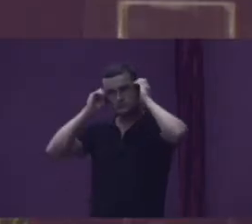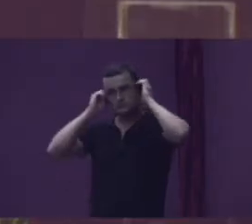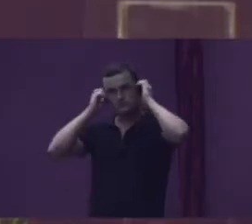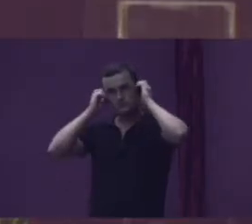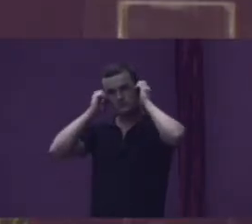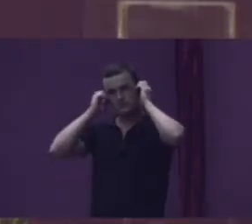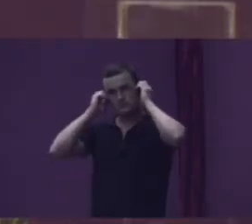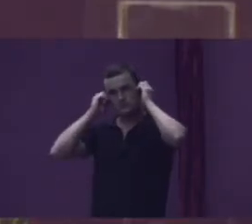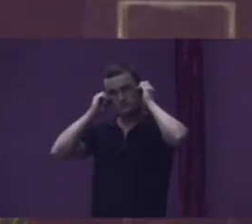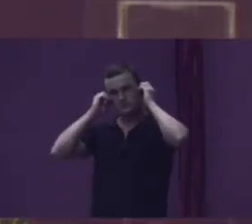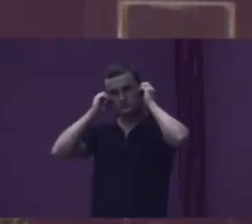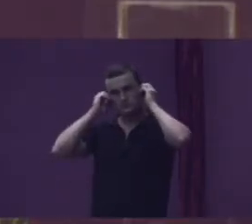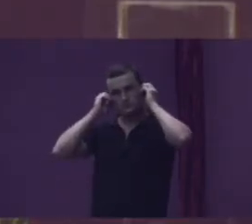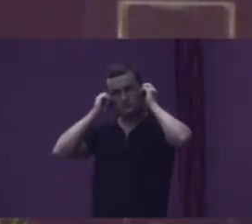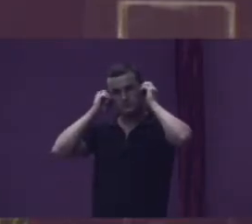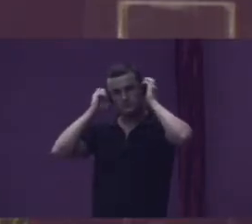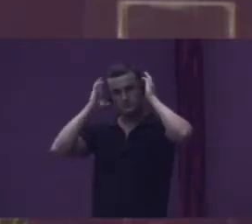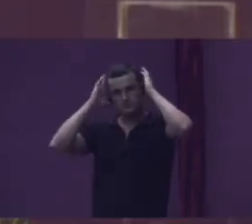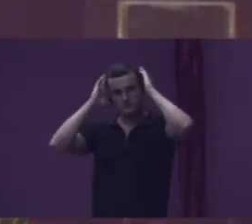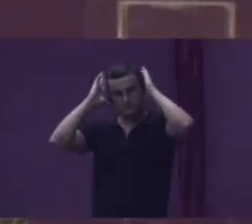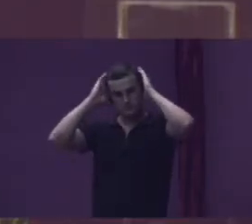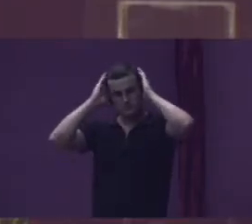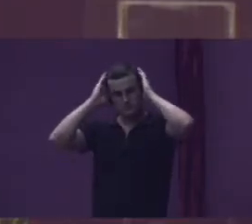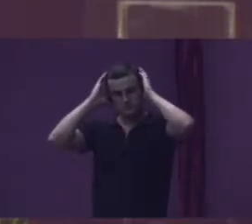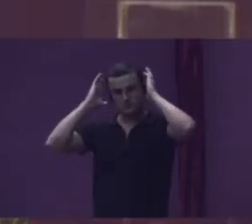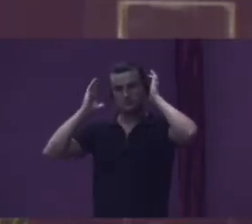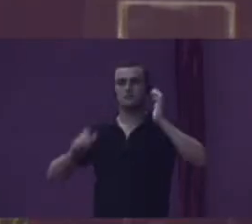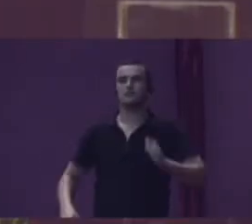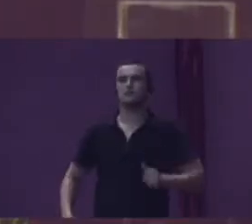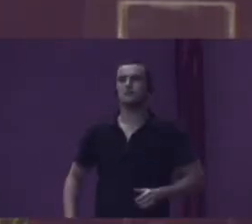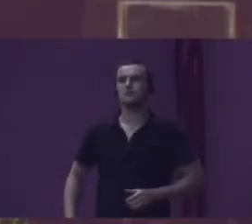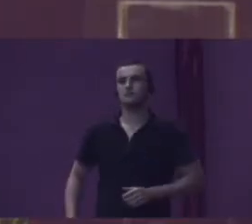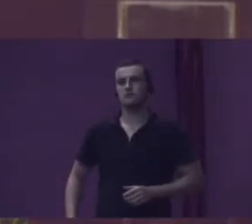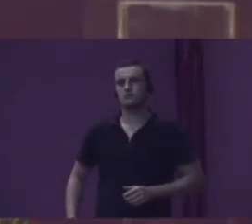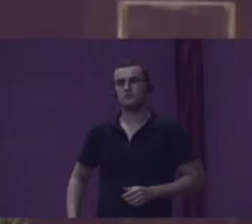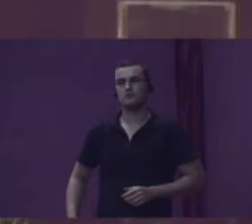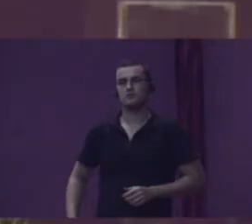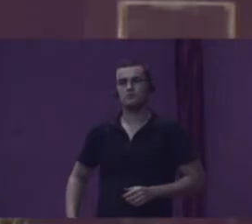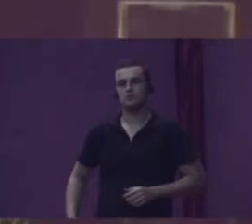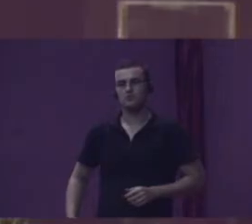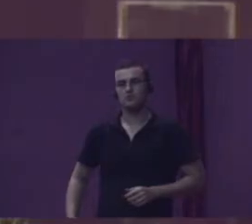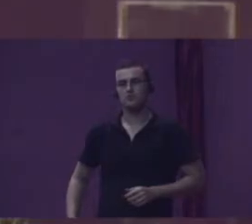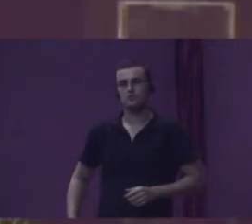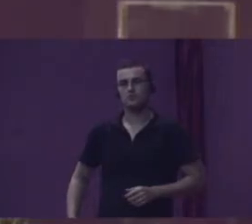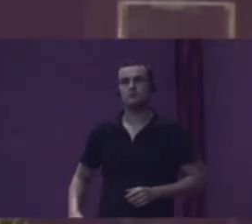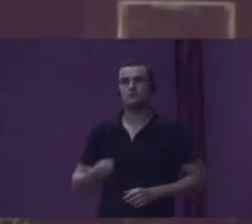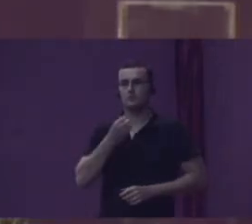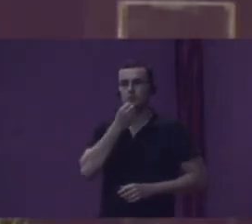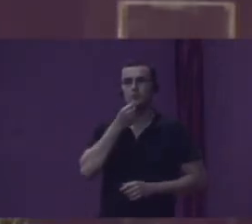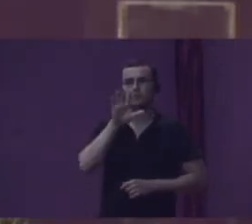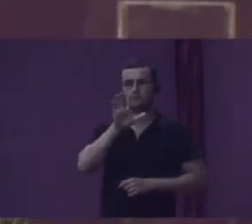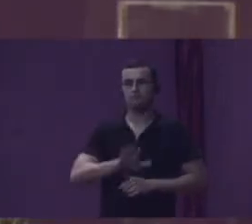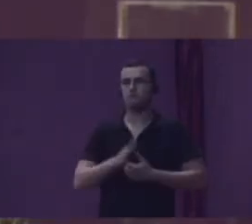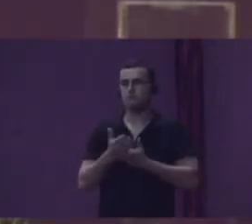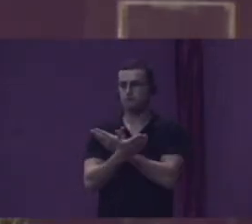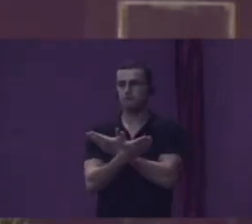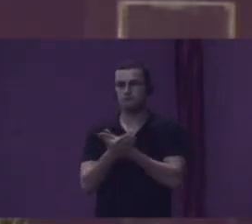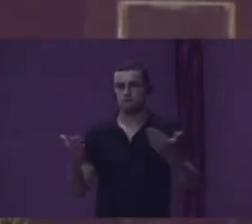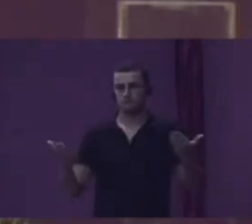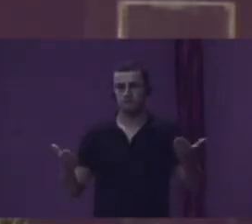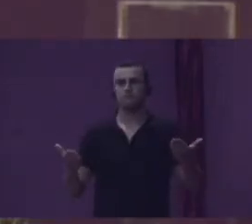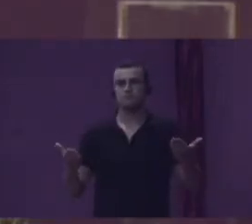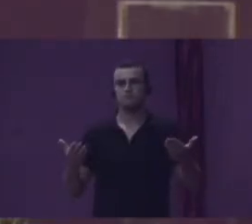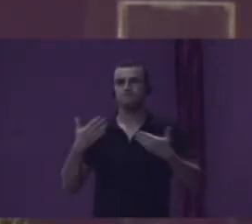Very close. All right. All right, and good afternoon, everybody. Thank you so much